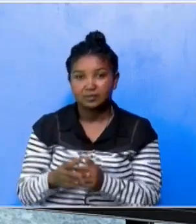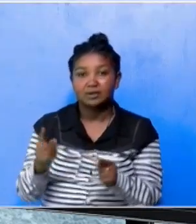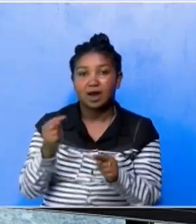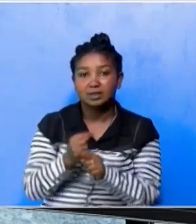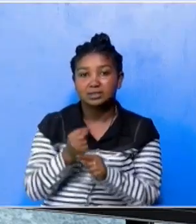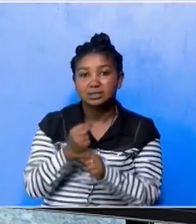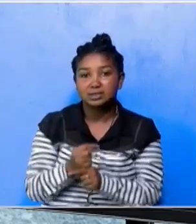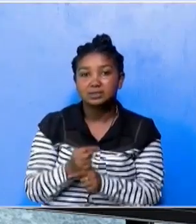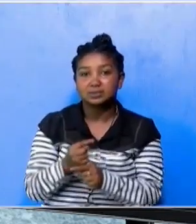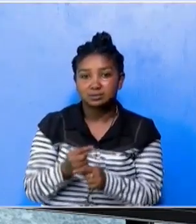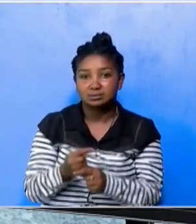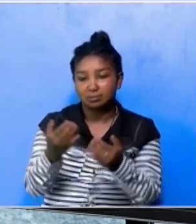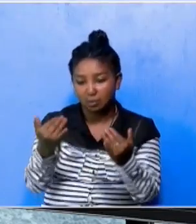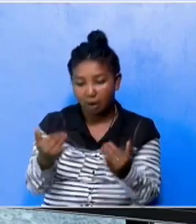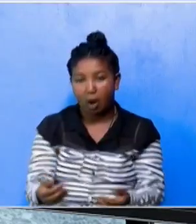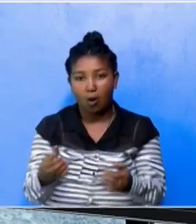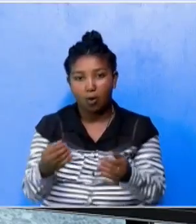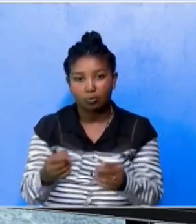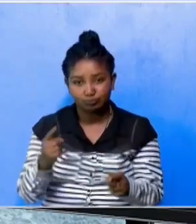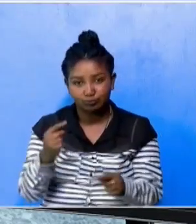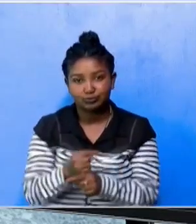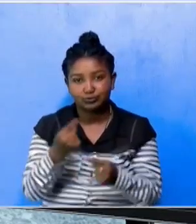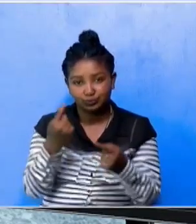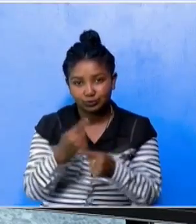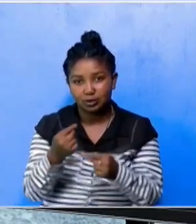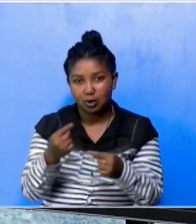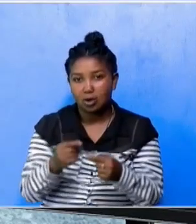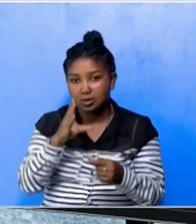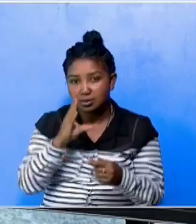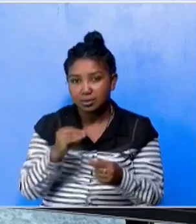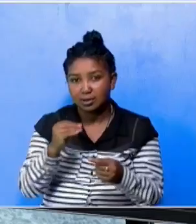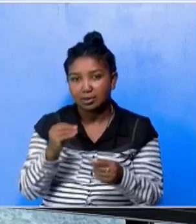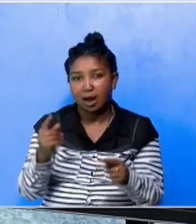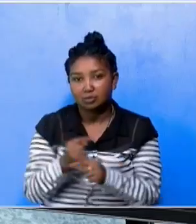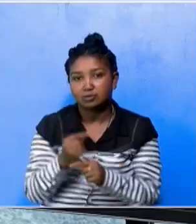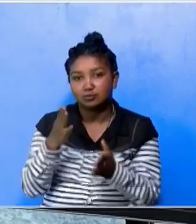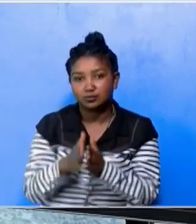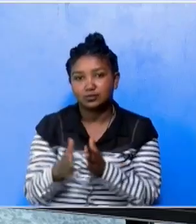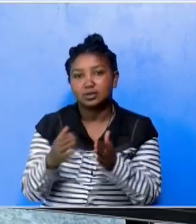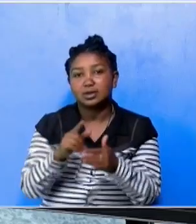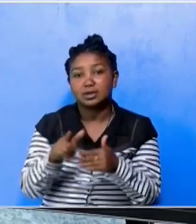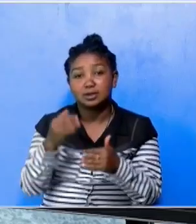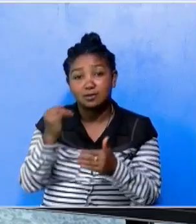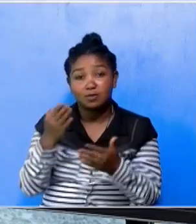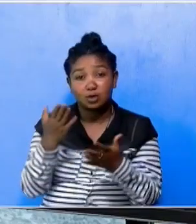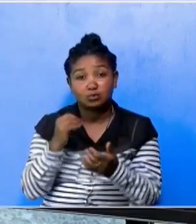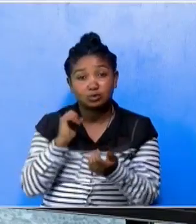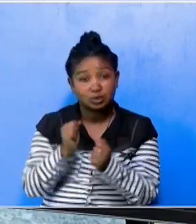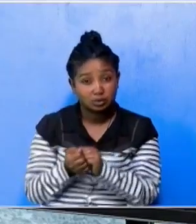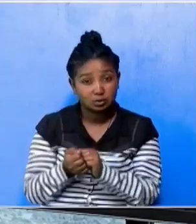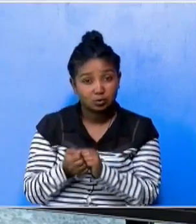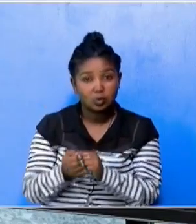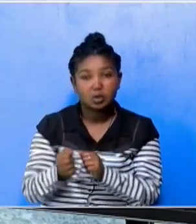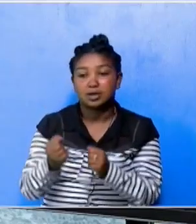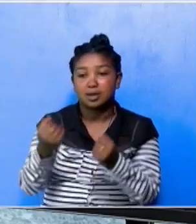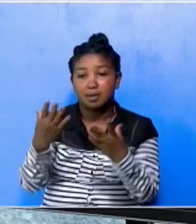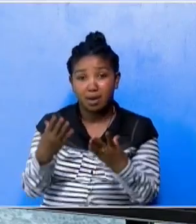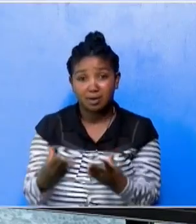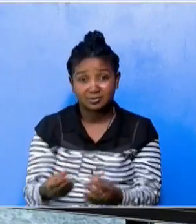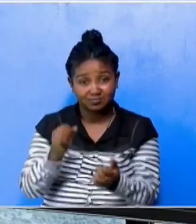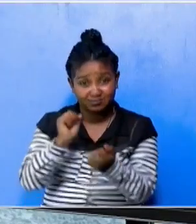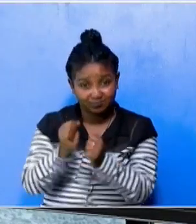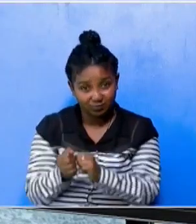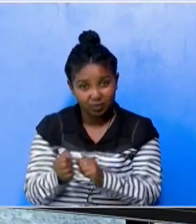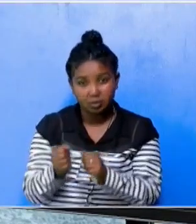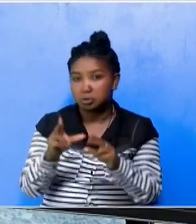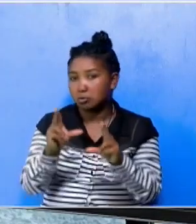which is happening right now or at the time of speaking, okay? So if you want to change this one into passive voice,